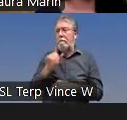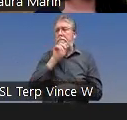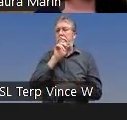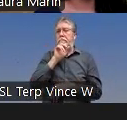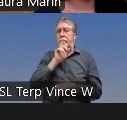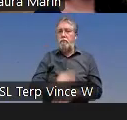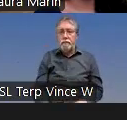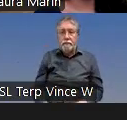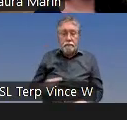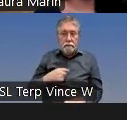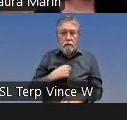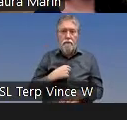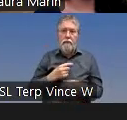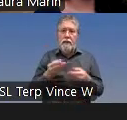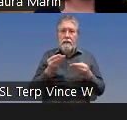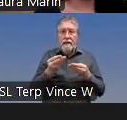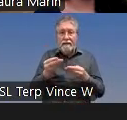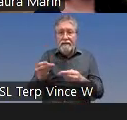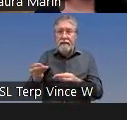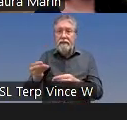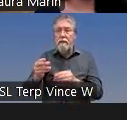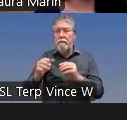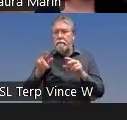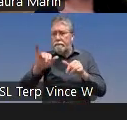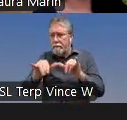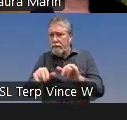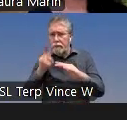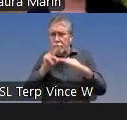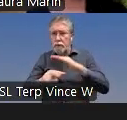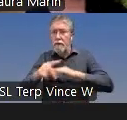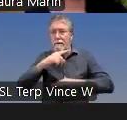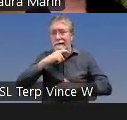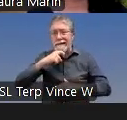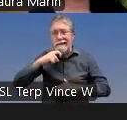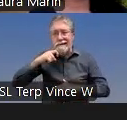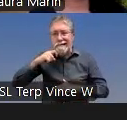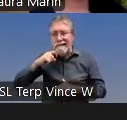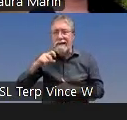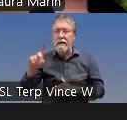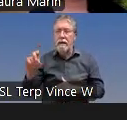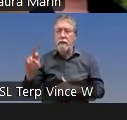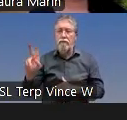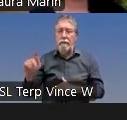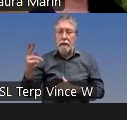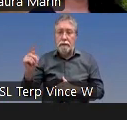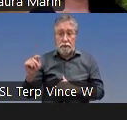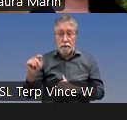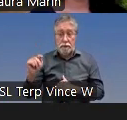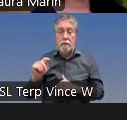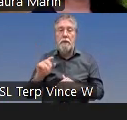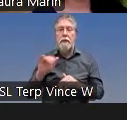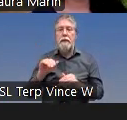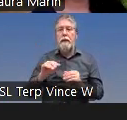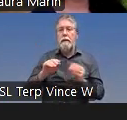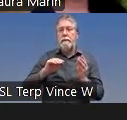drought monitor. So both the precipitation and the soil moisture data are fed in automatically into the